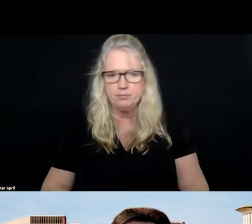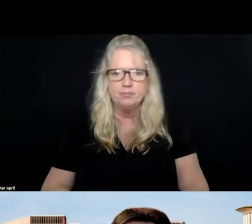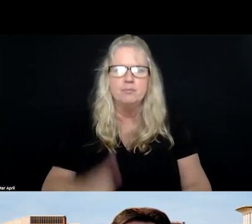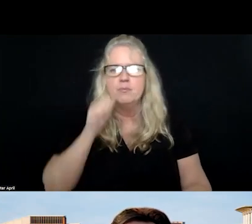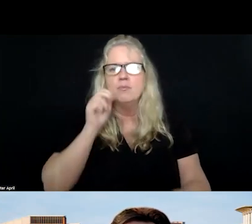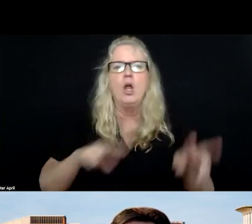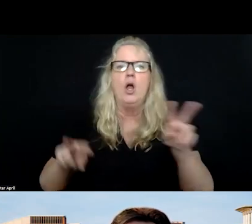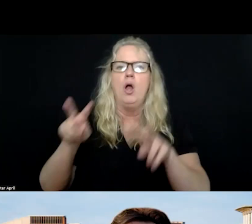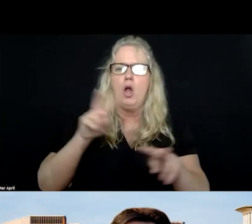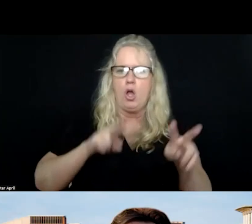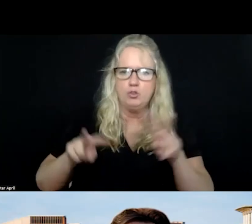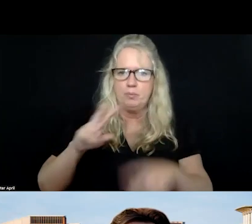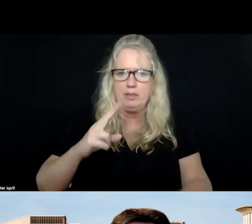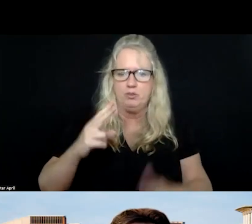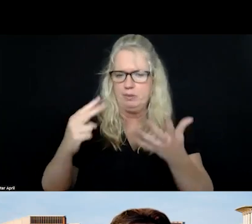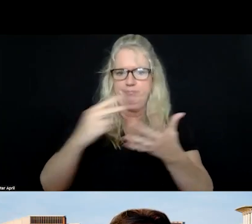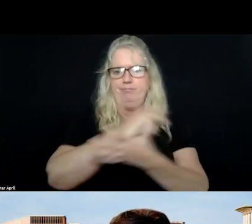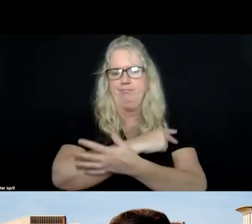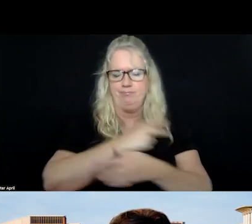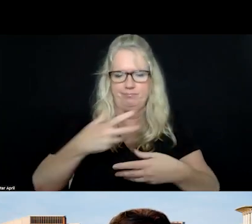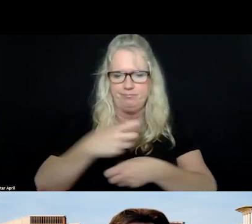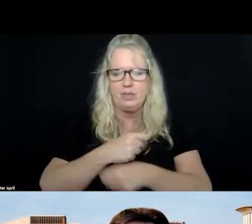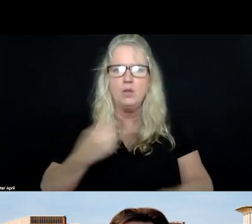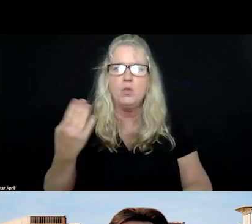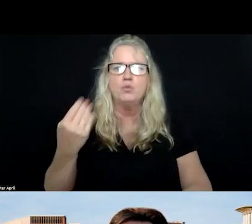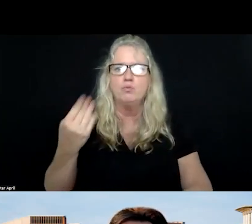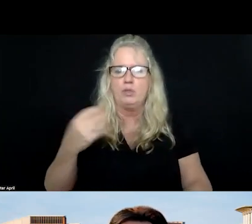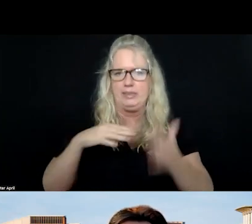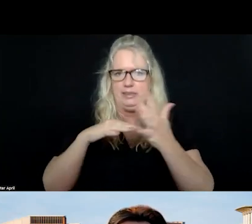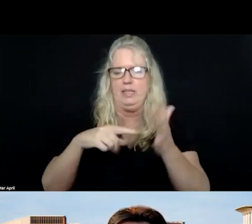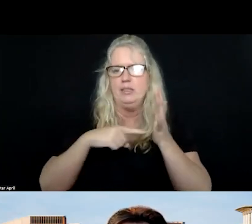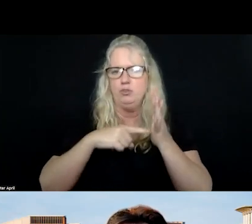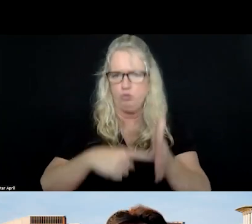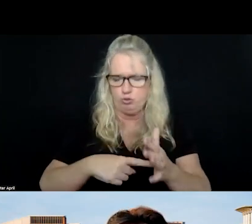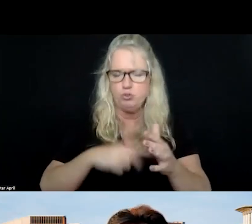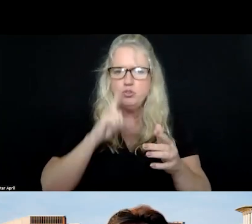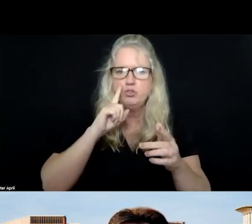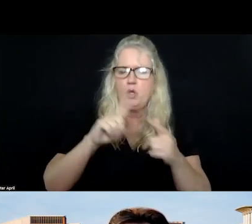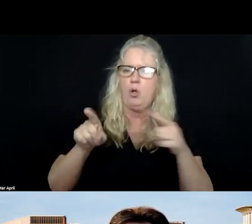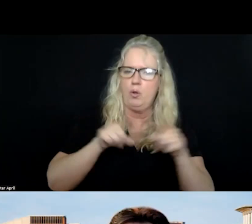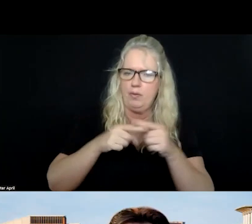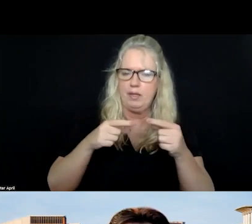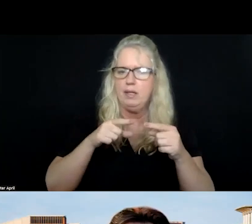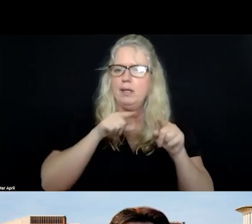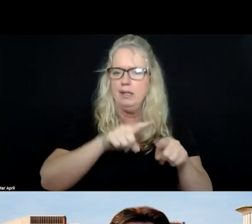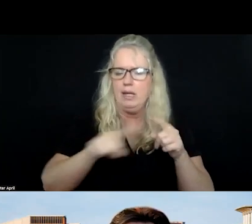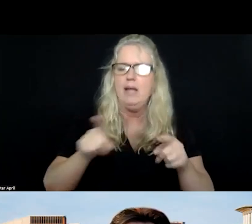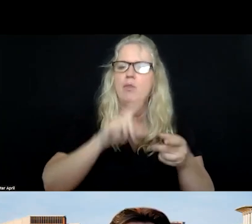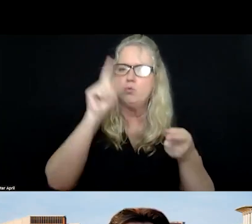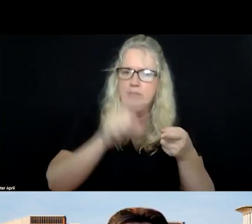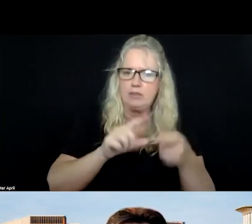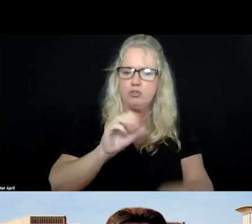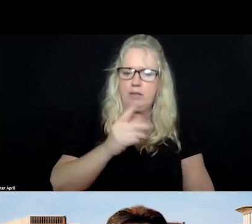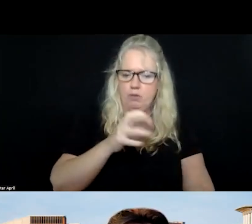Observational retrospective studies, I'll just summarize. There are 14 studies to date that show an adverse association between opioid dose reduction